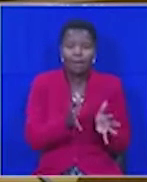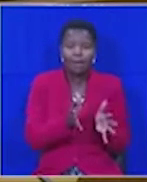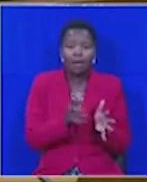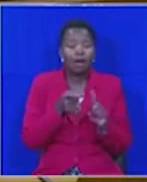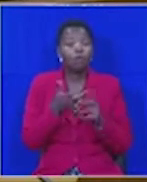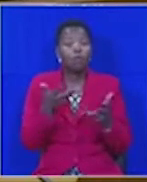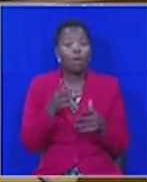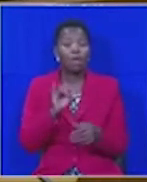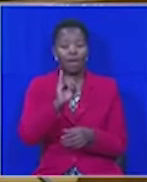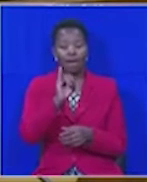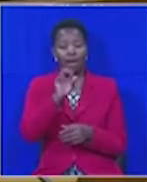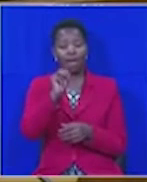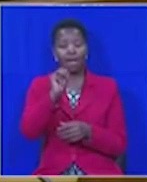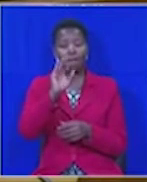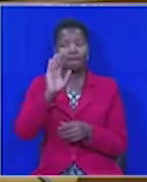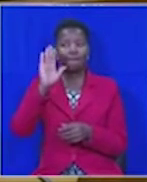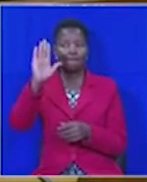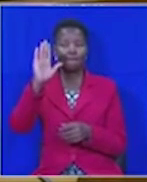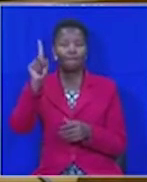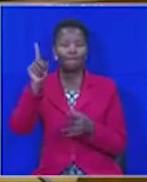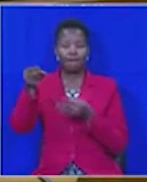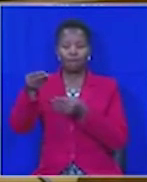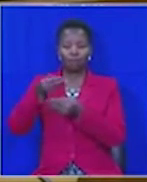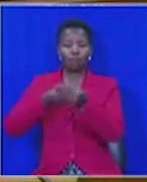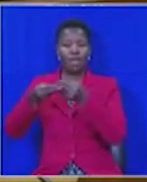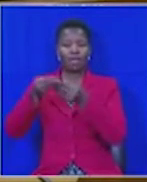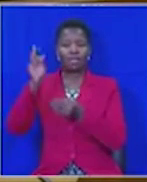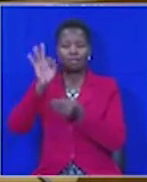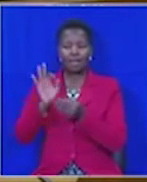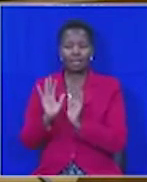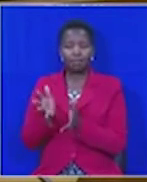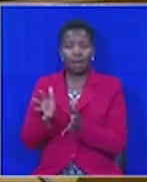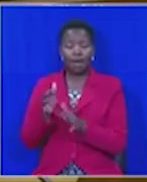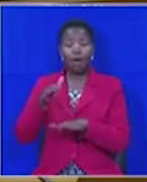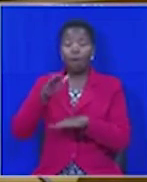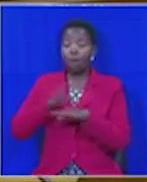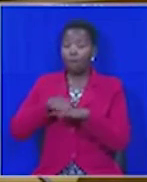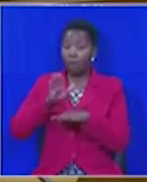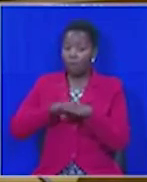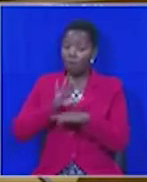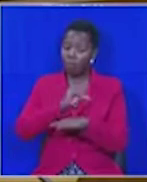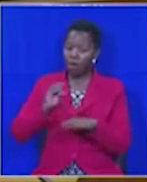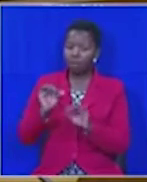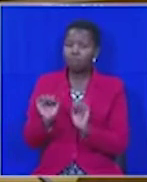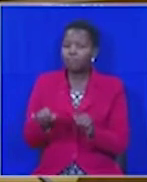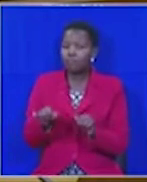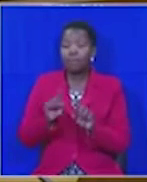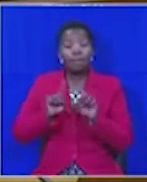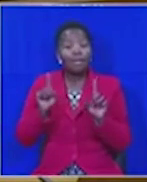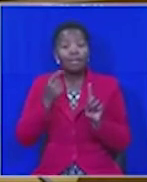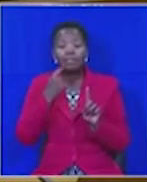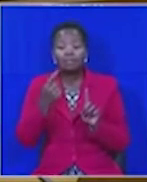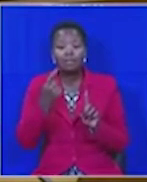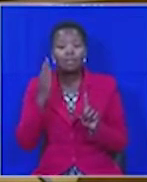IMF Direction of Trade Statistics. They could be more. These figures exclude intangibles such